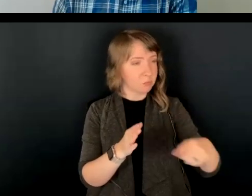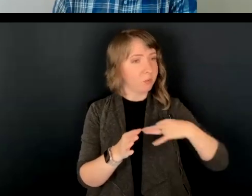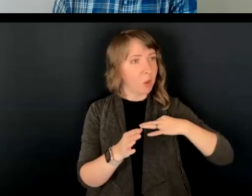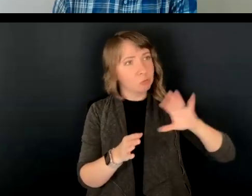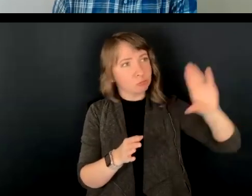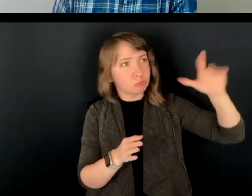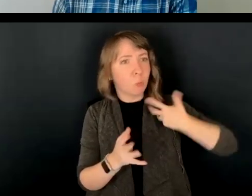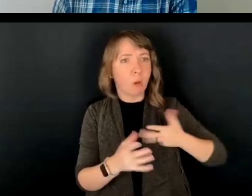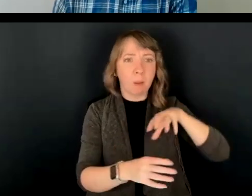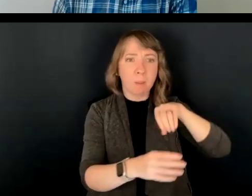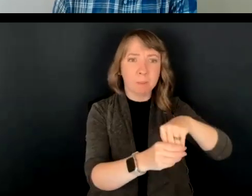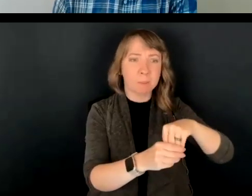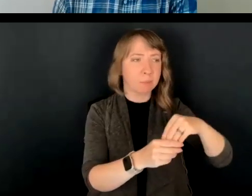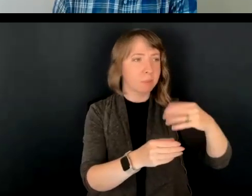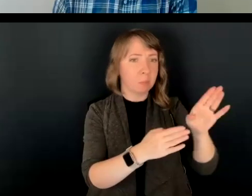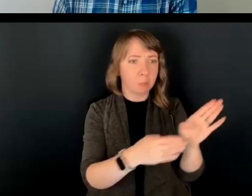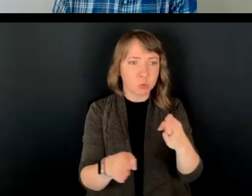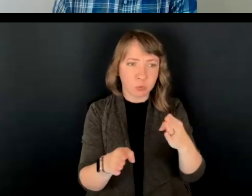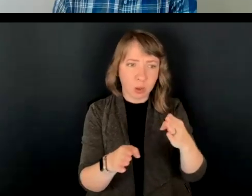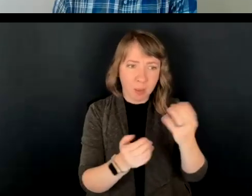big ask, and